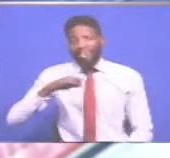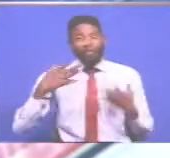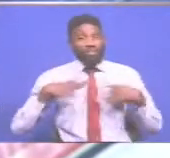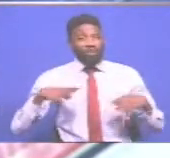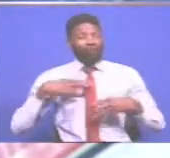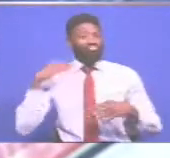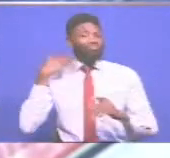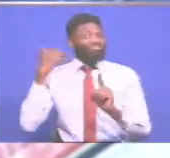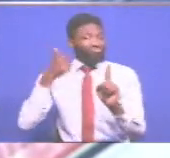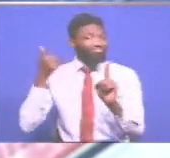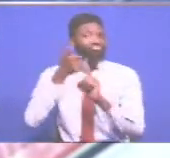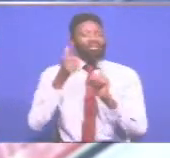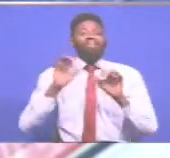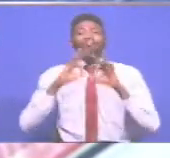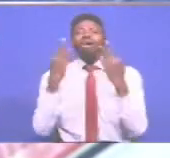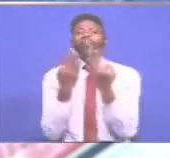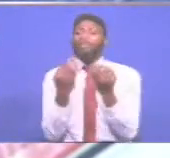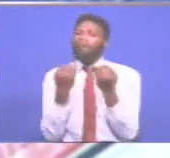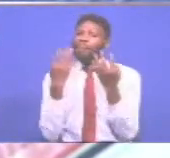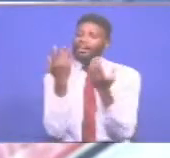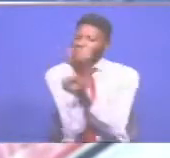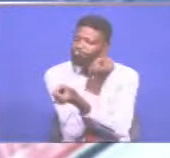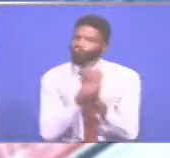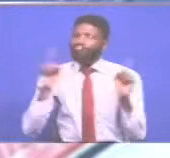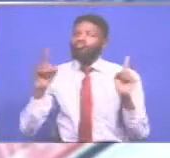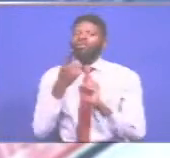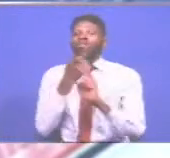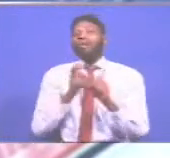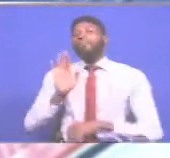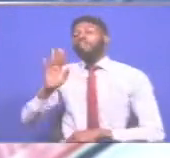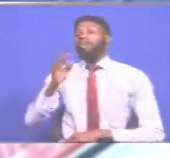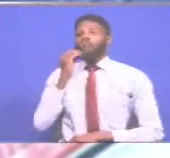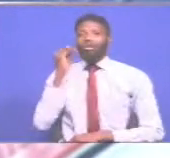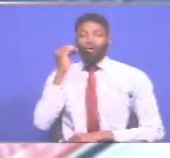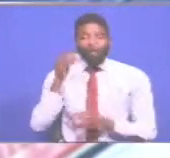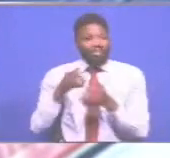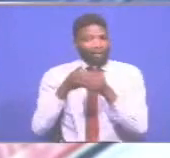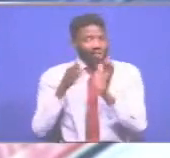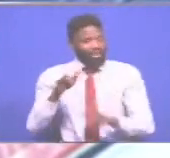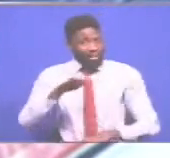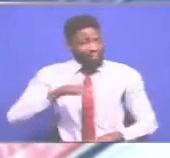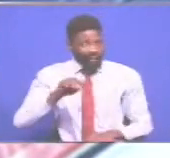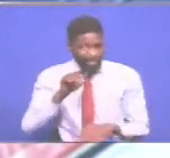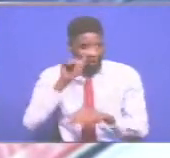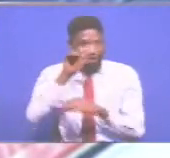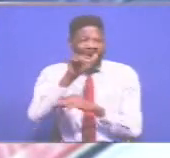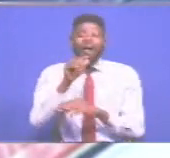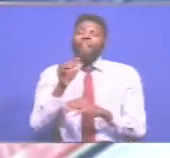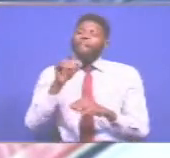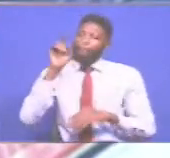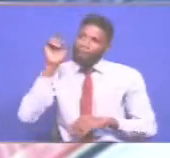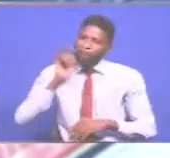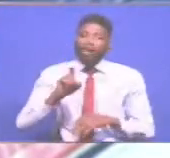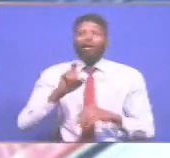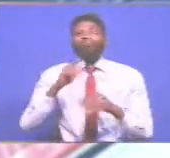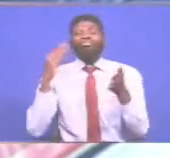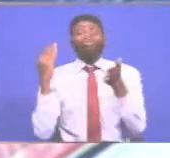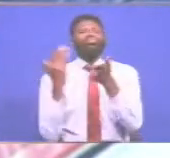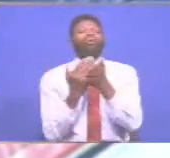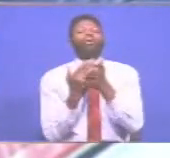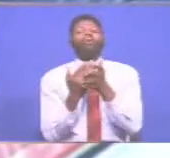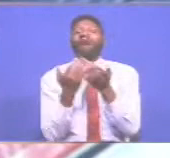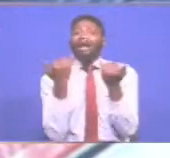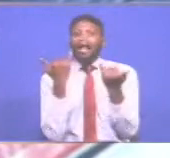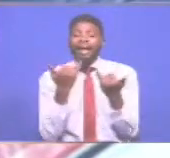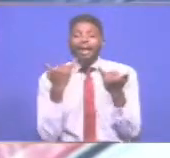families to flee their homes. Area leaders are now calling for an immediate end to hostilities and provision of